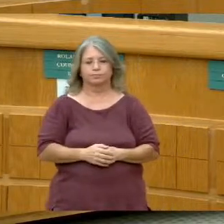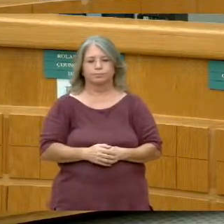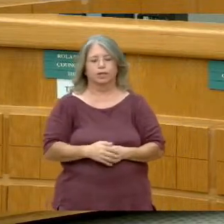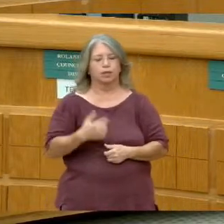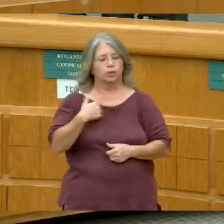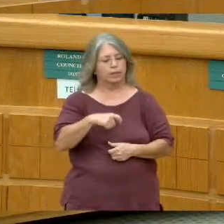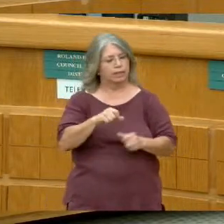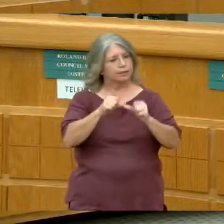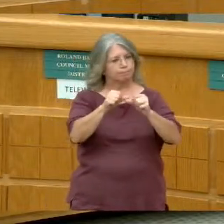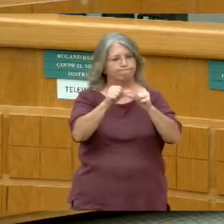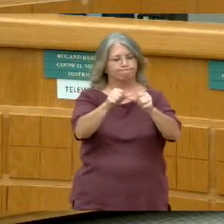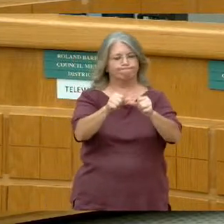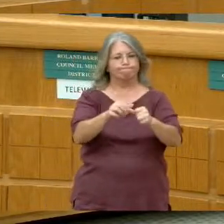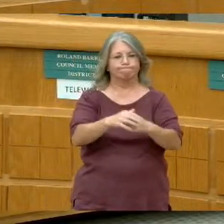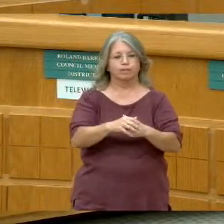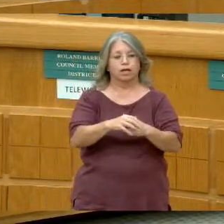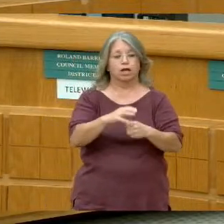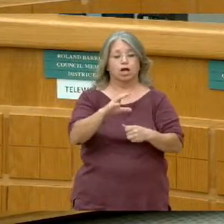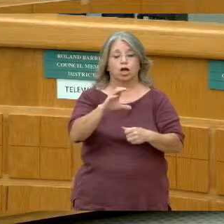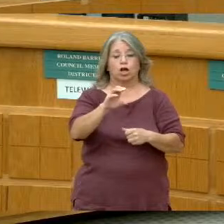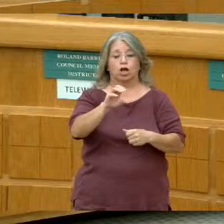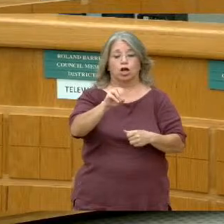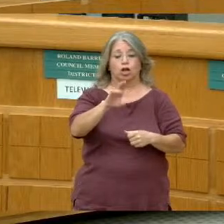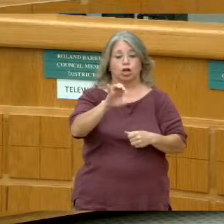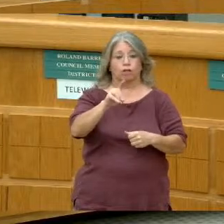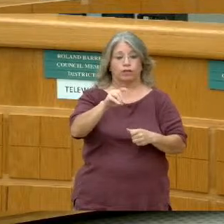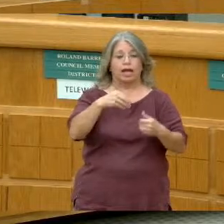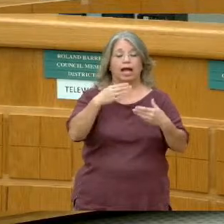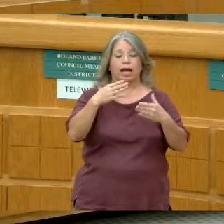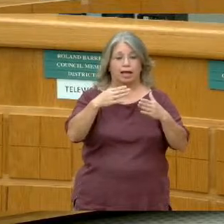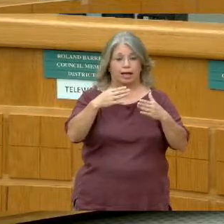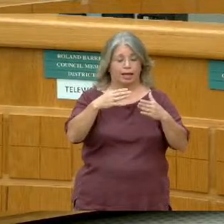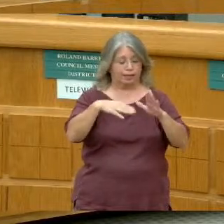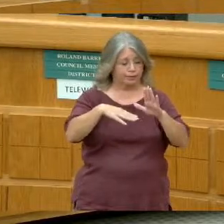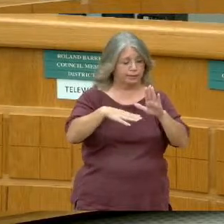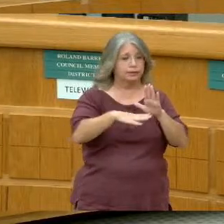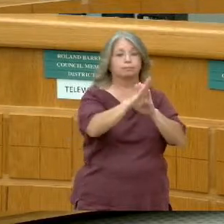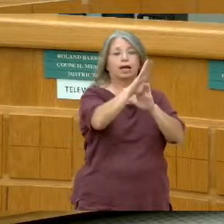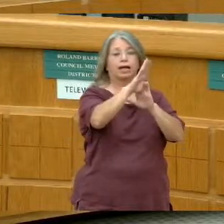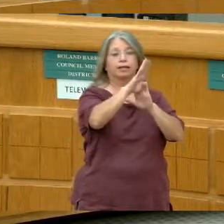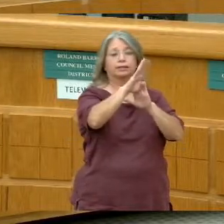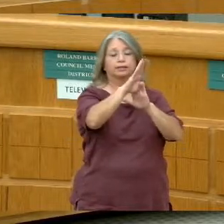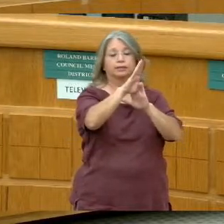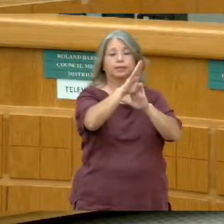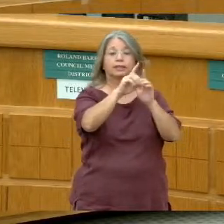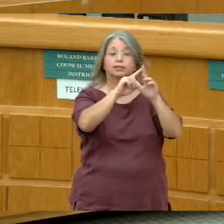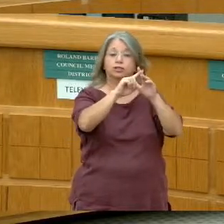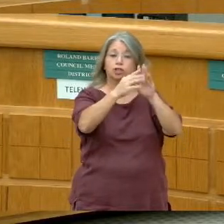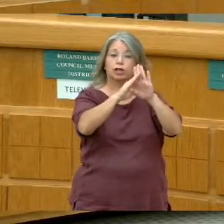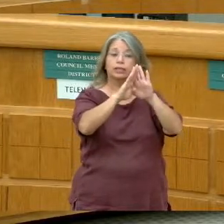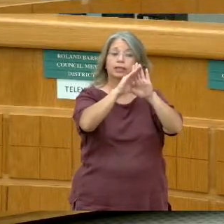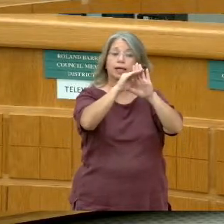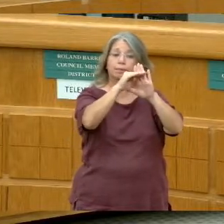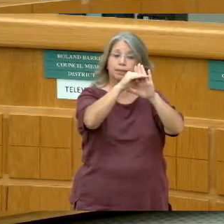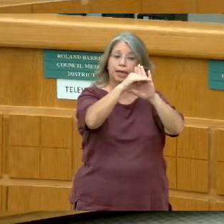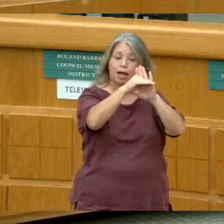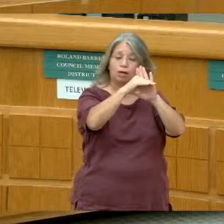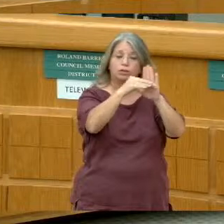here. COVID-19 cases have spiked and peaked, and they're starting to come down. That's a good sign, but we can't let